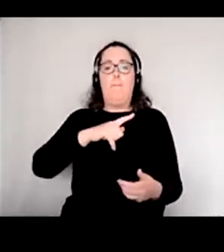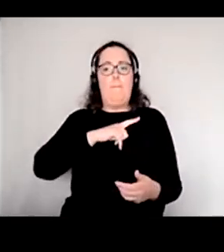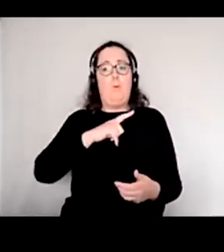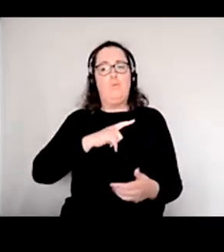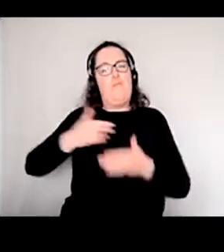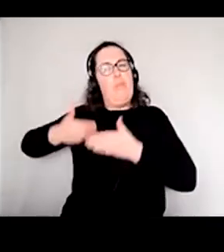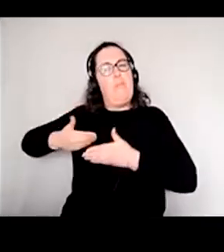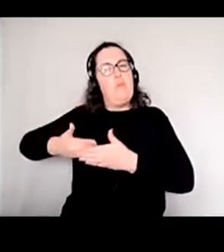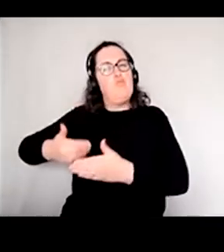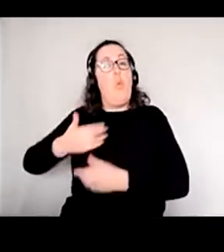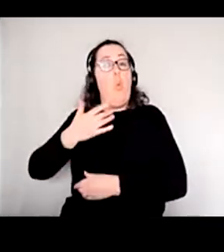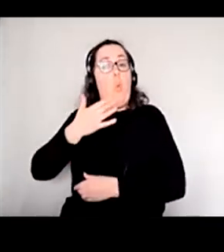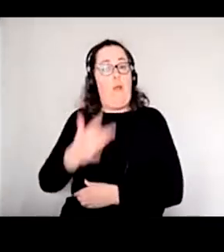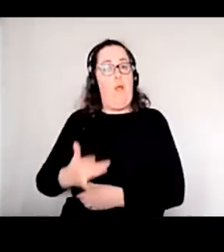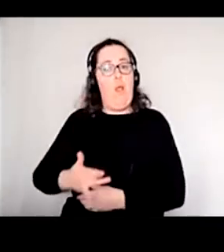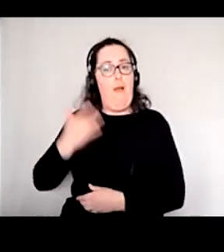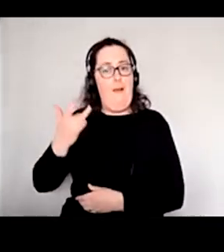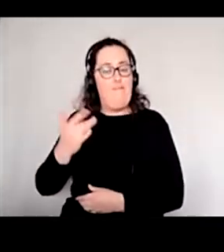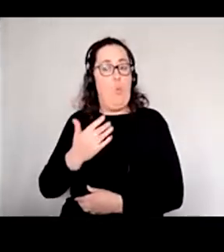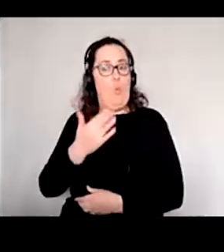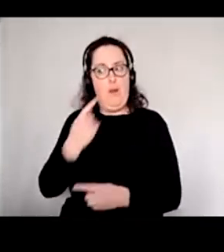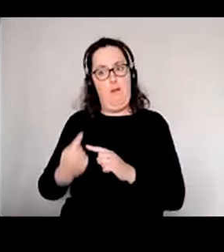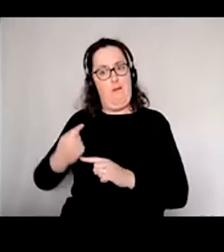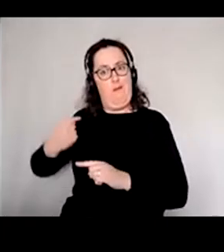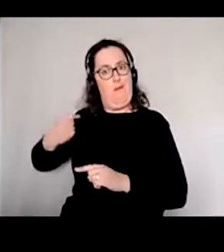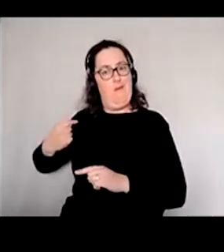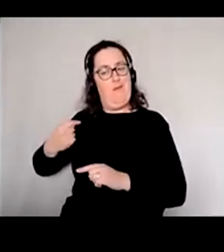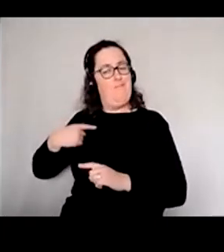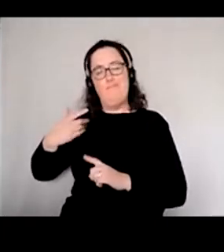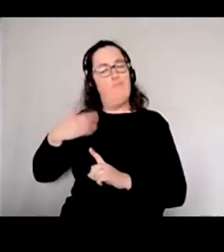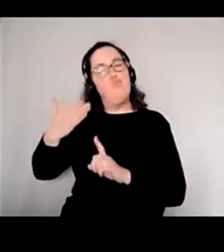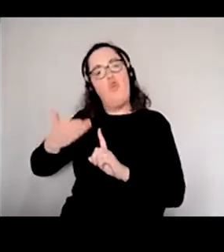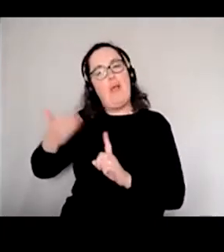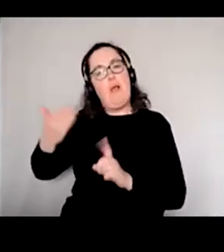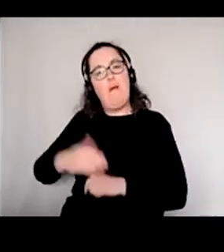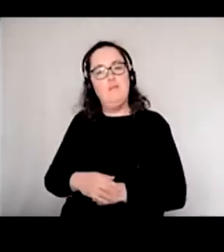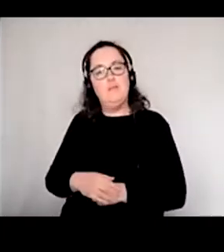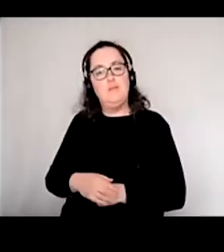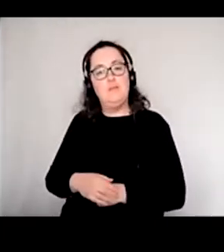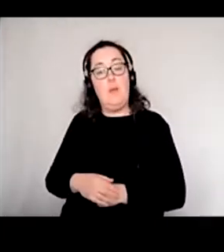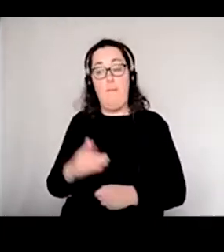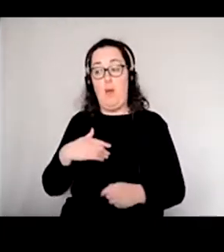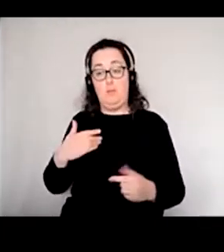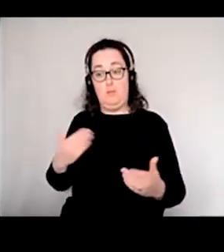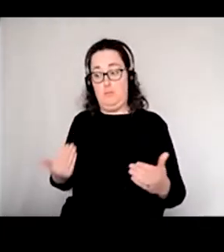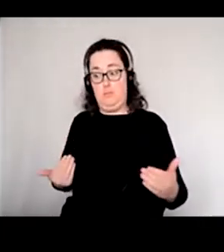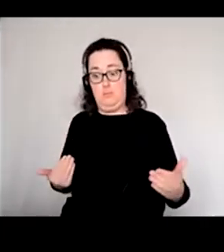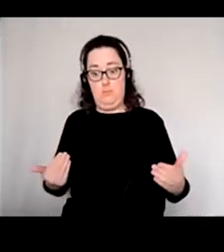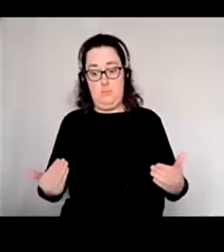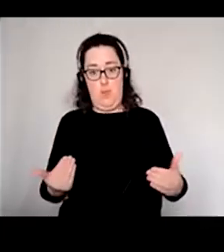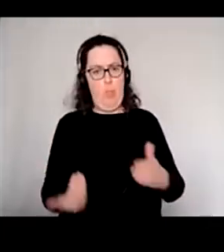of when she lived. You know, it wasn't recognized as that, but in a contemporary world